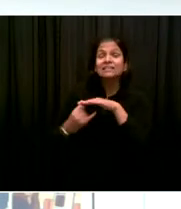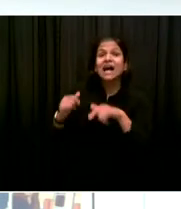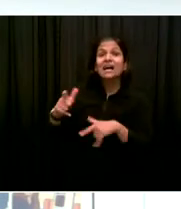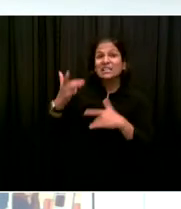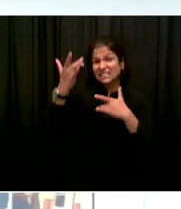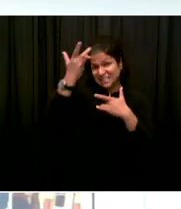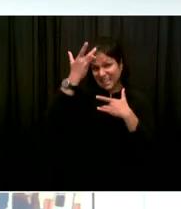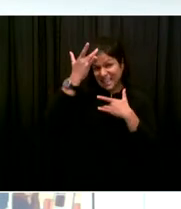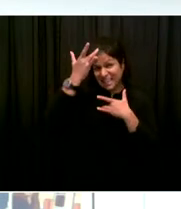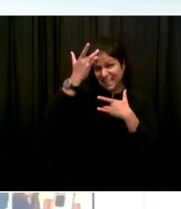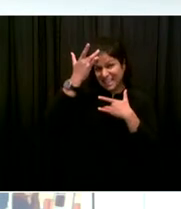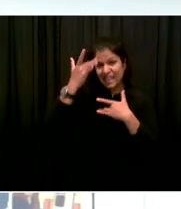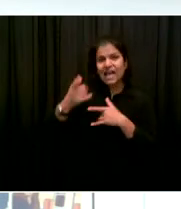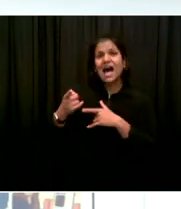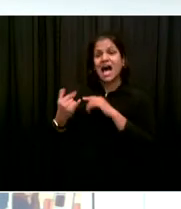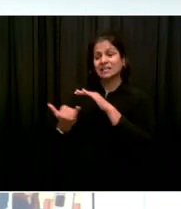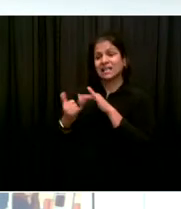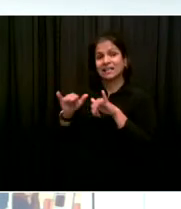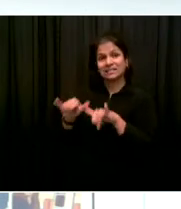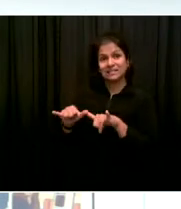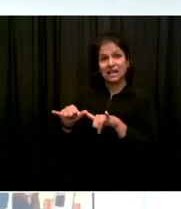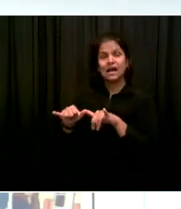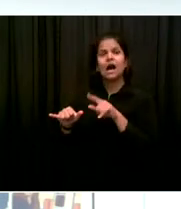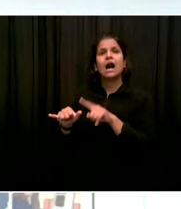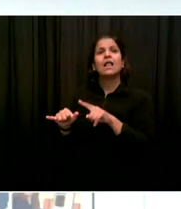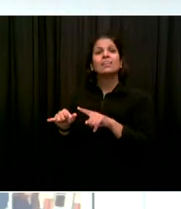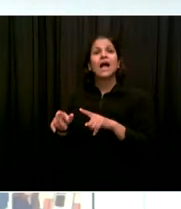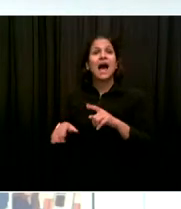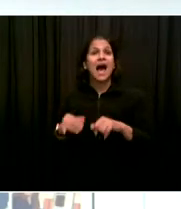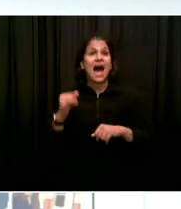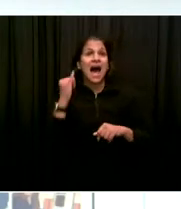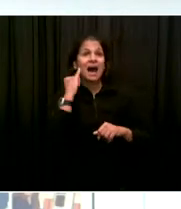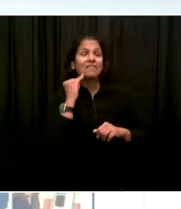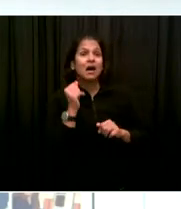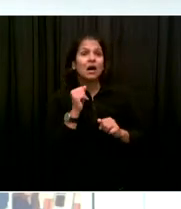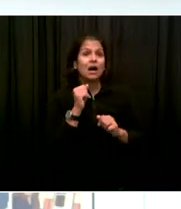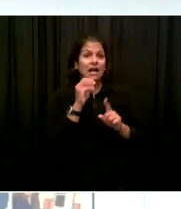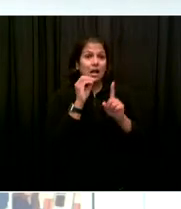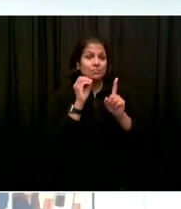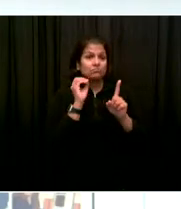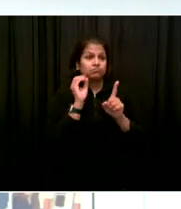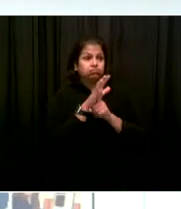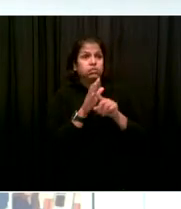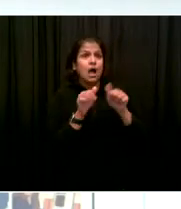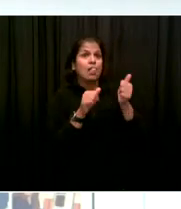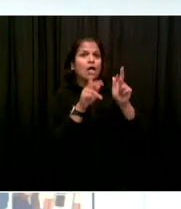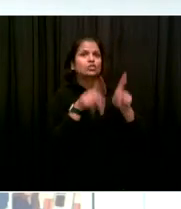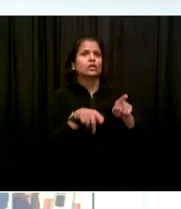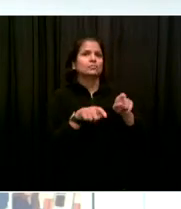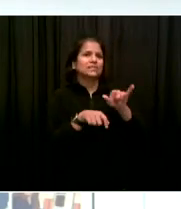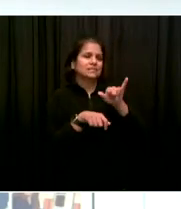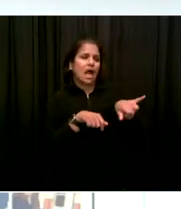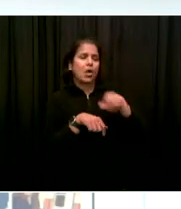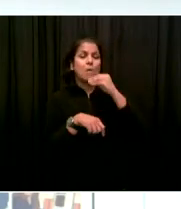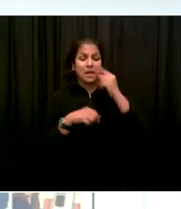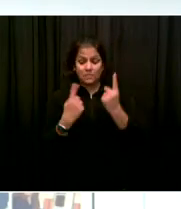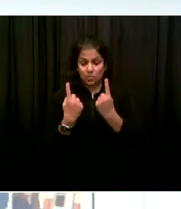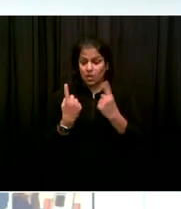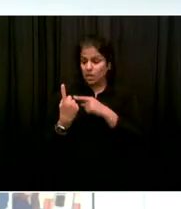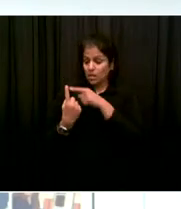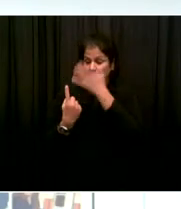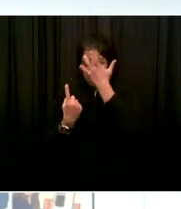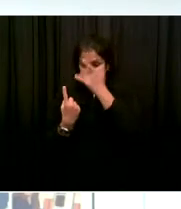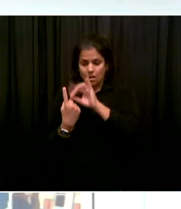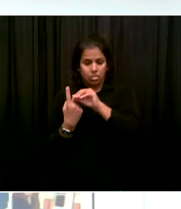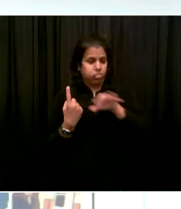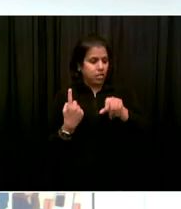is for close contacts. As the mayor said, the guidance remains the same at this moment with respect to